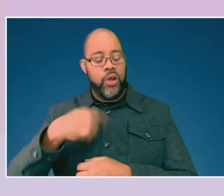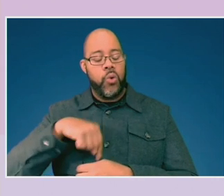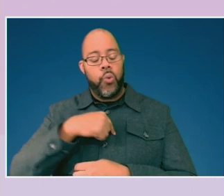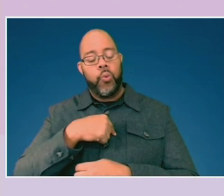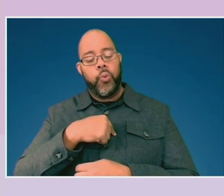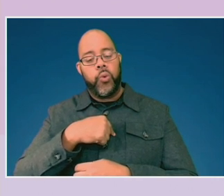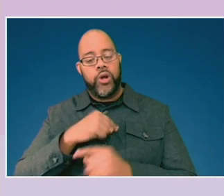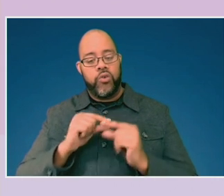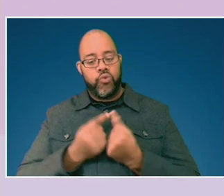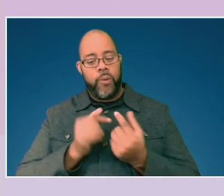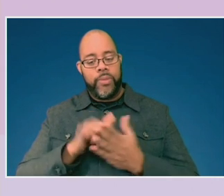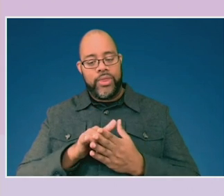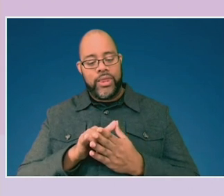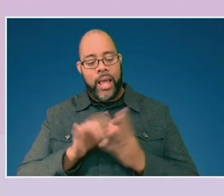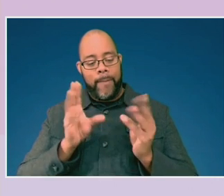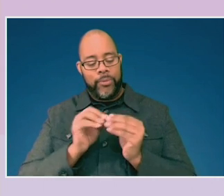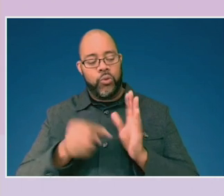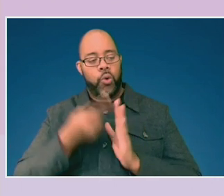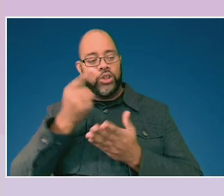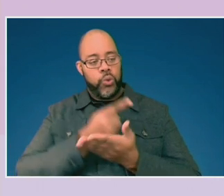that meets once a week.